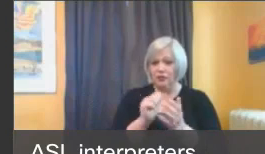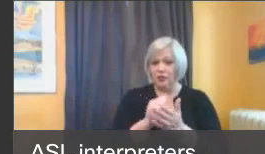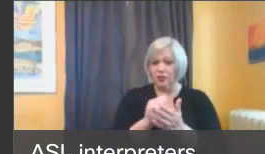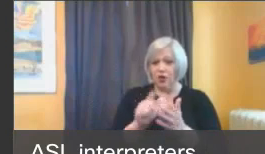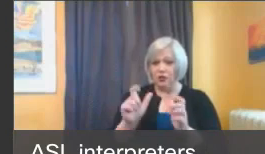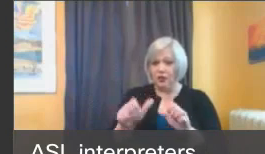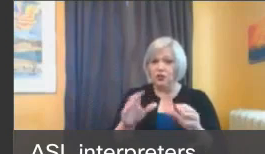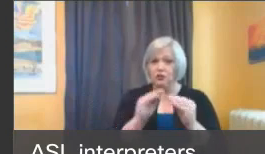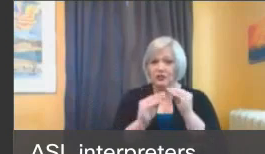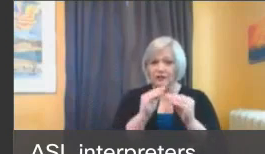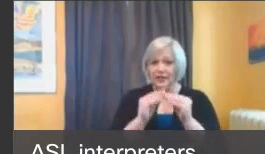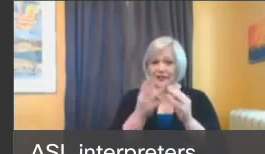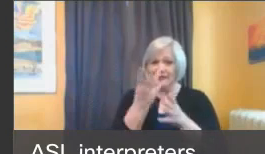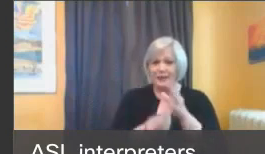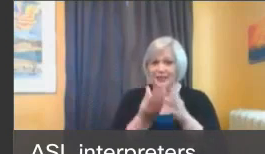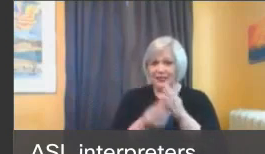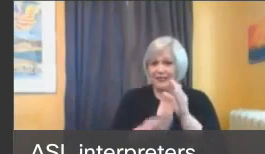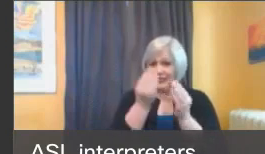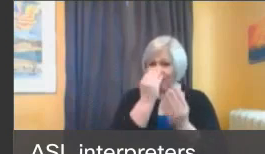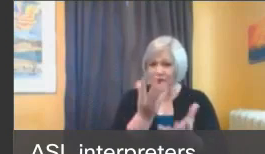missing information. And